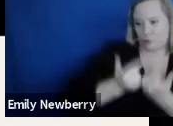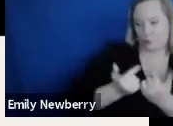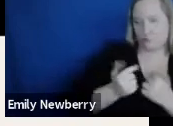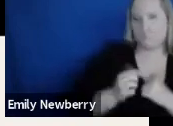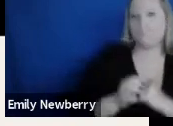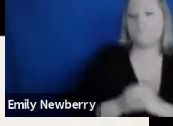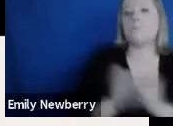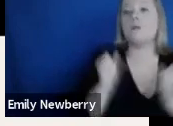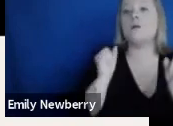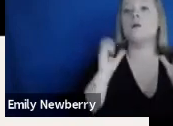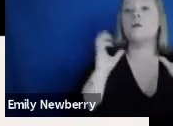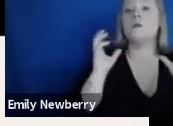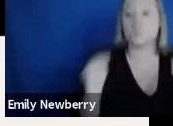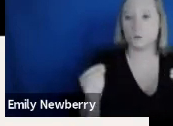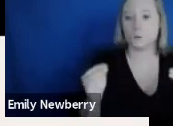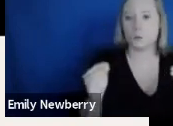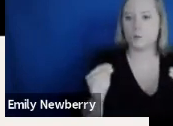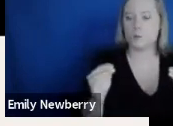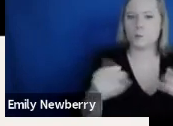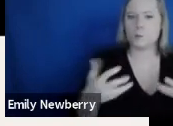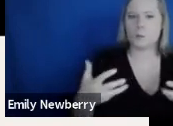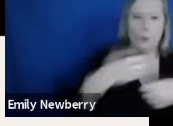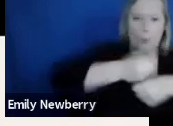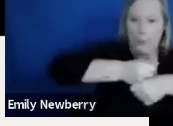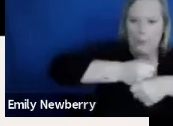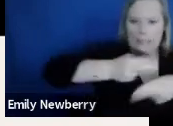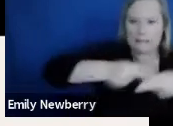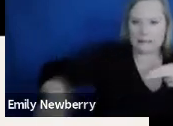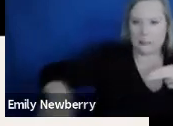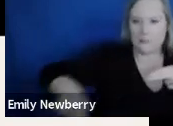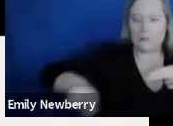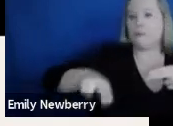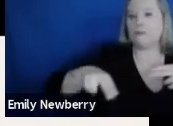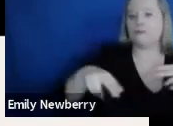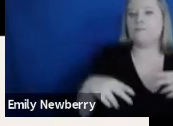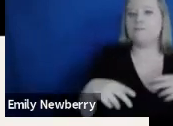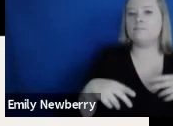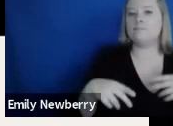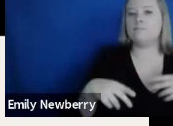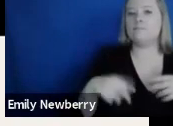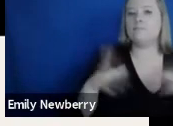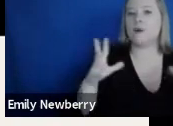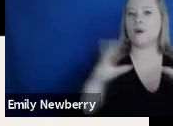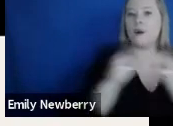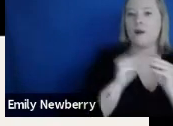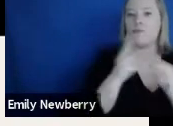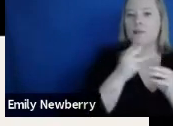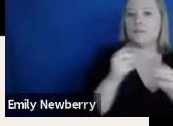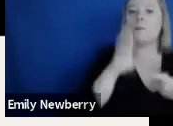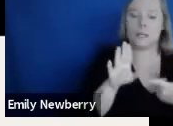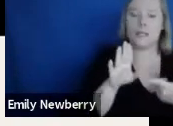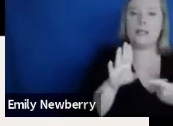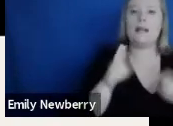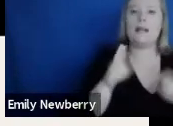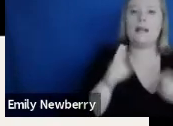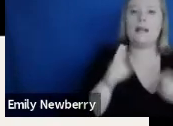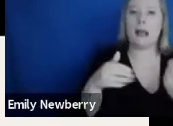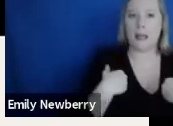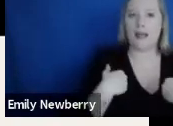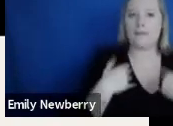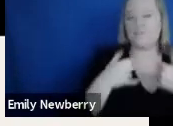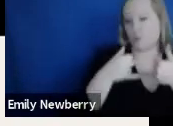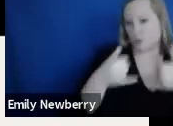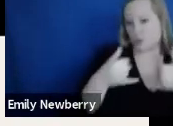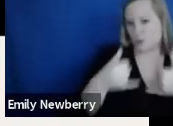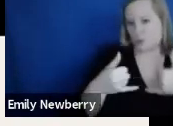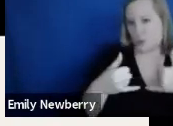going to give a very quick summary of the conference, and then we'll have the door prize drawings that go